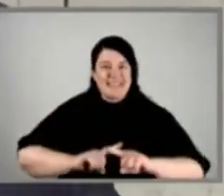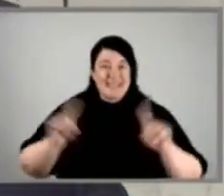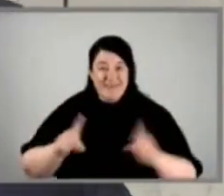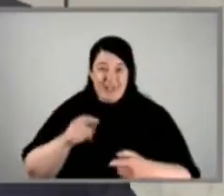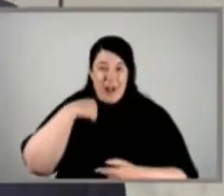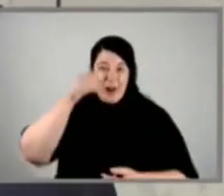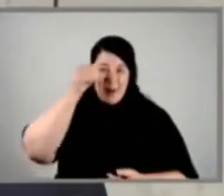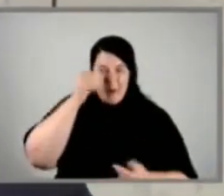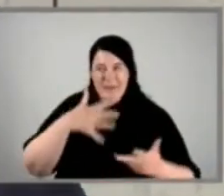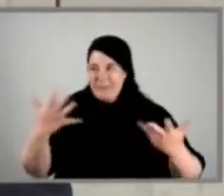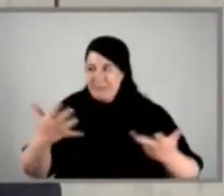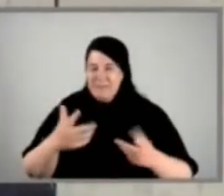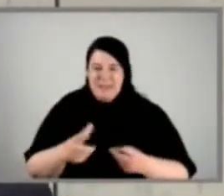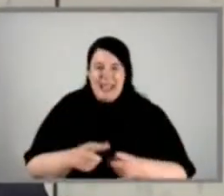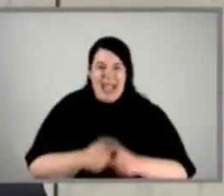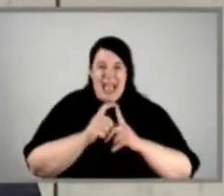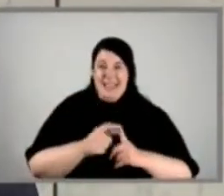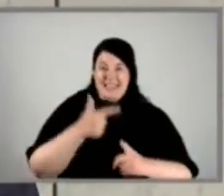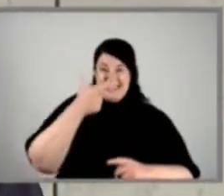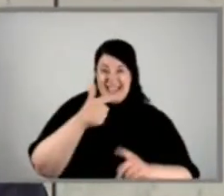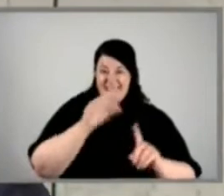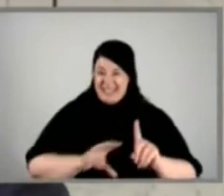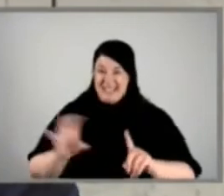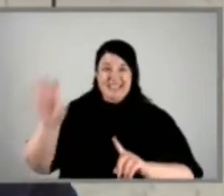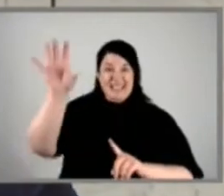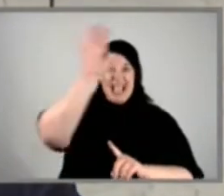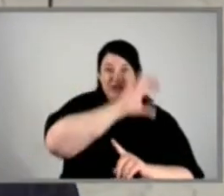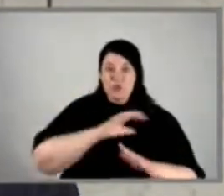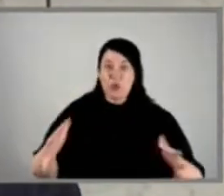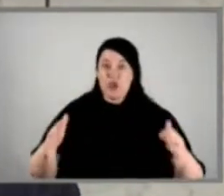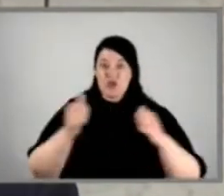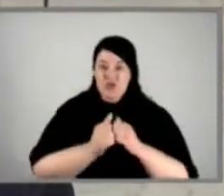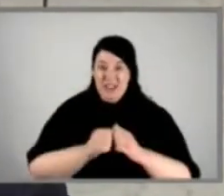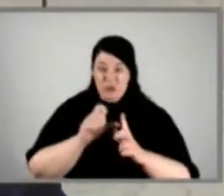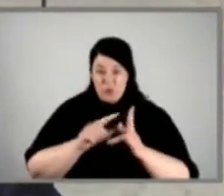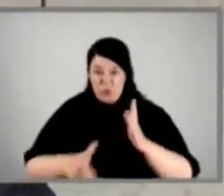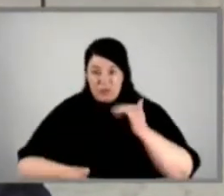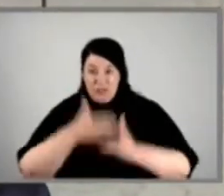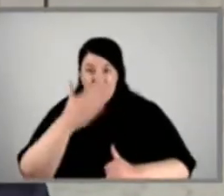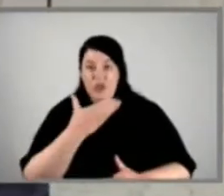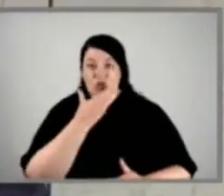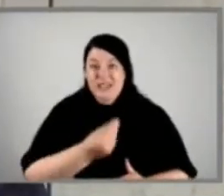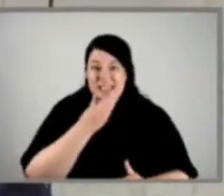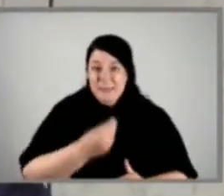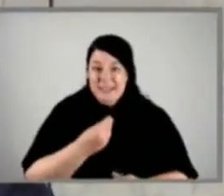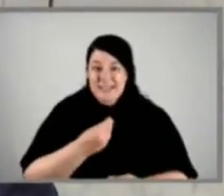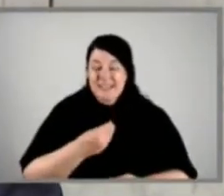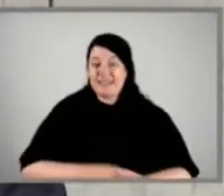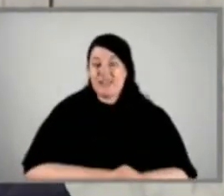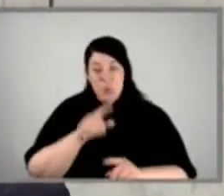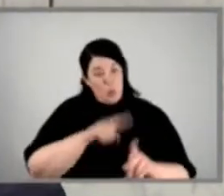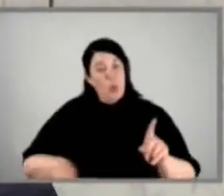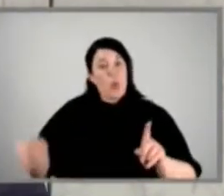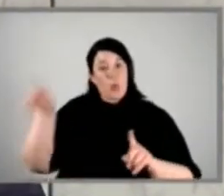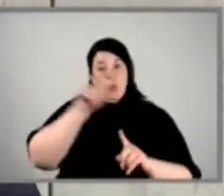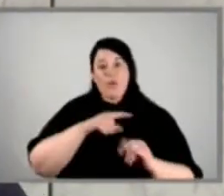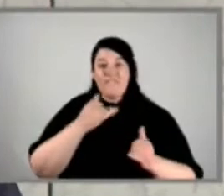exercise to get 7 states and territories to agree to get this done by Christmas, all of it. And the states are always very